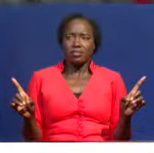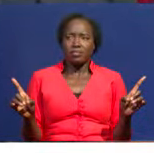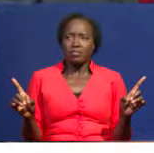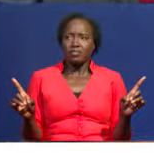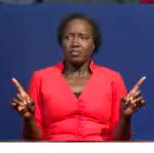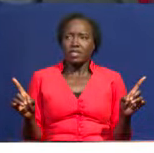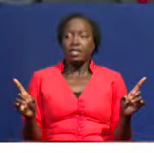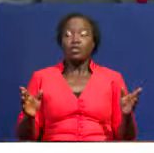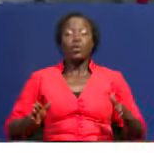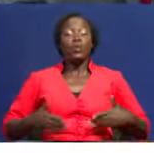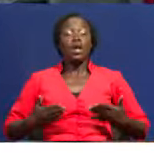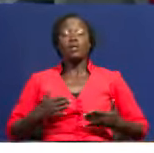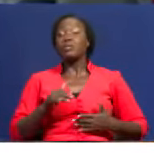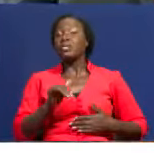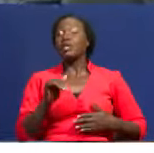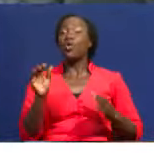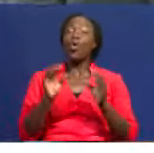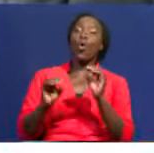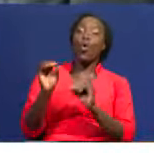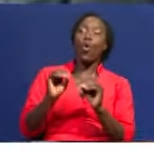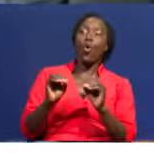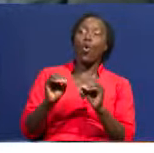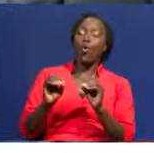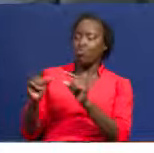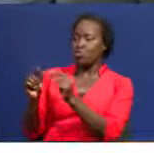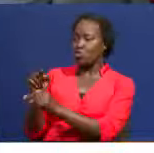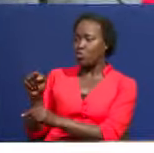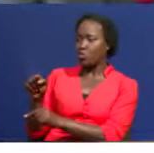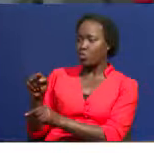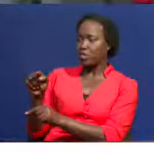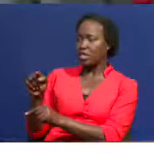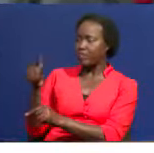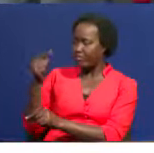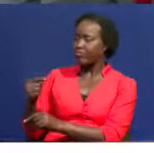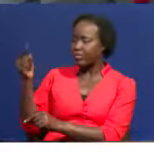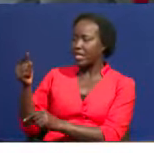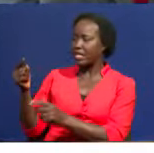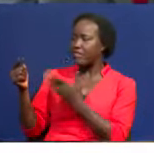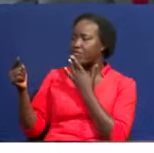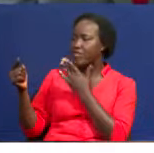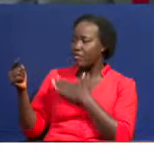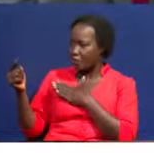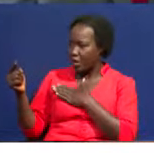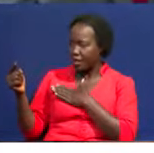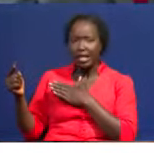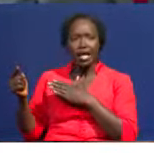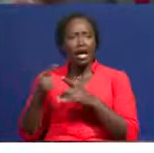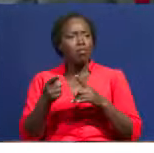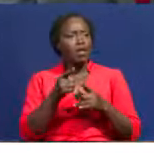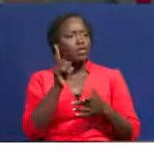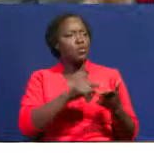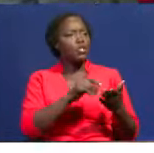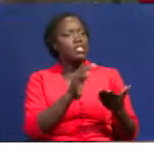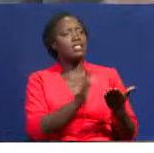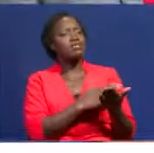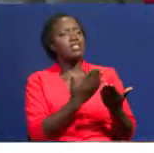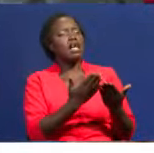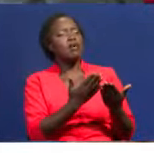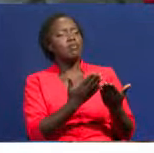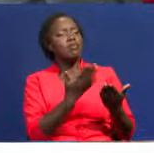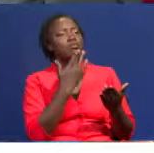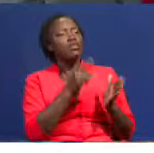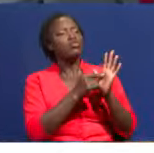You'll be happy that, the other group ruled in my favor. But what example are we showing the